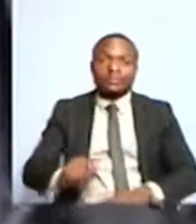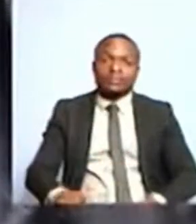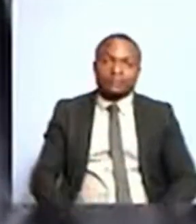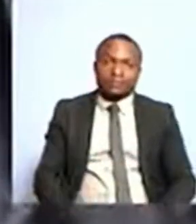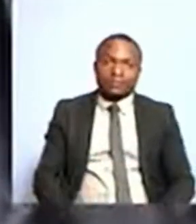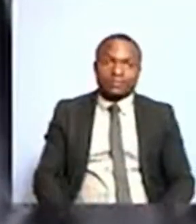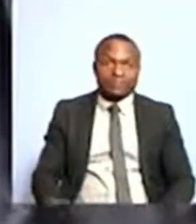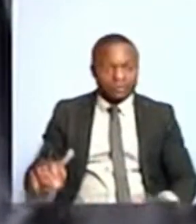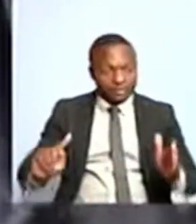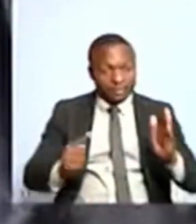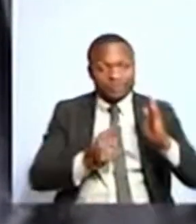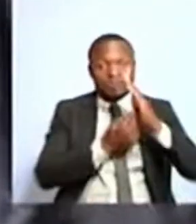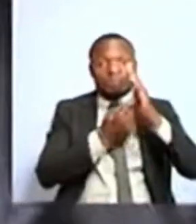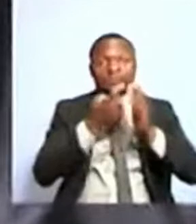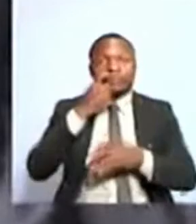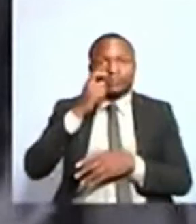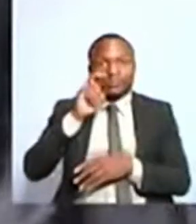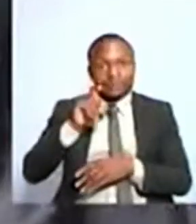There's a point of order.